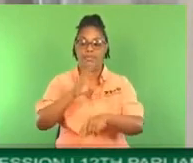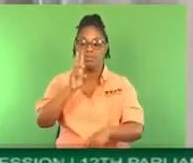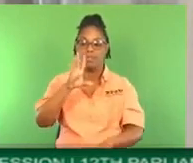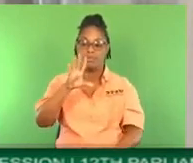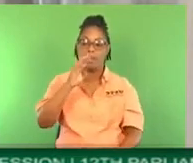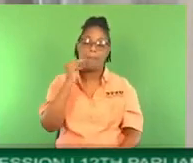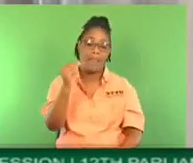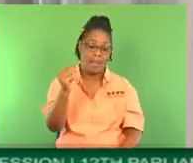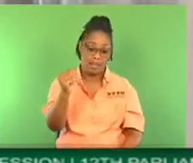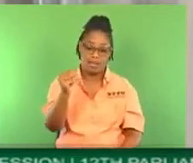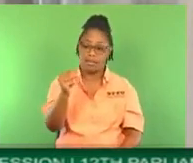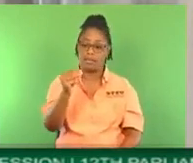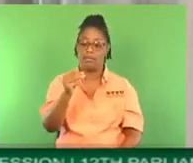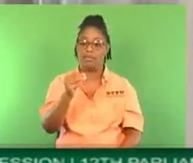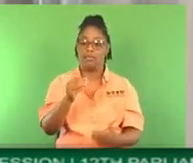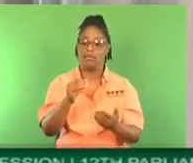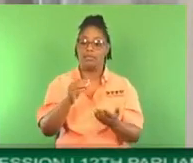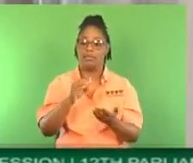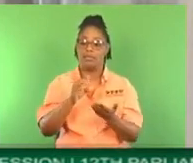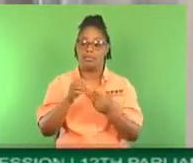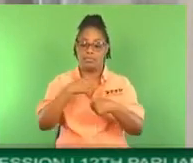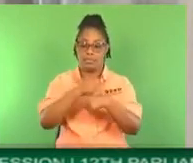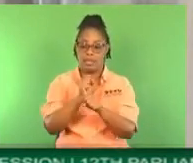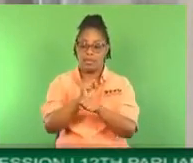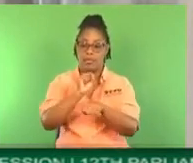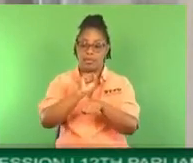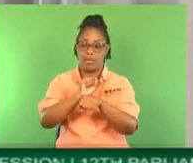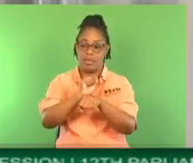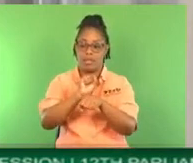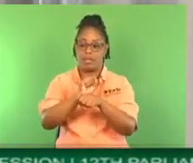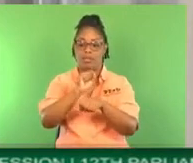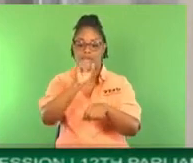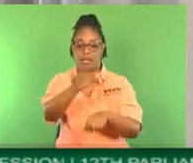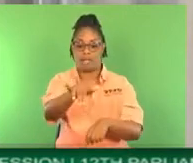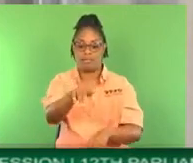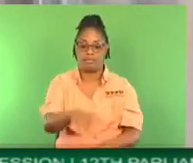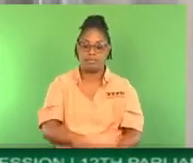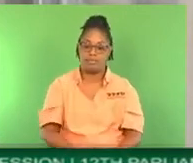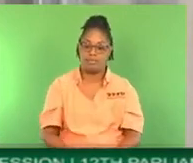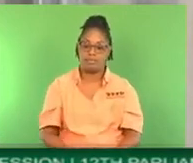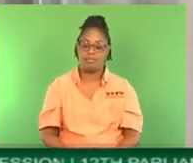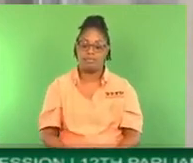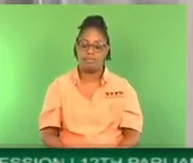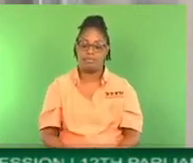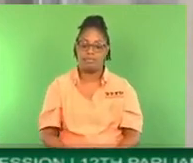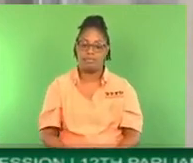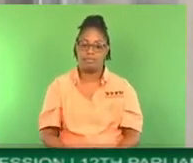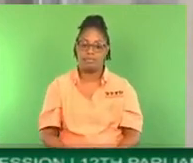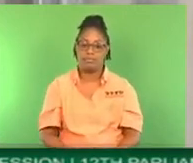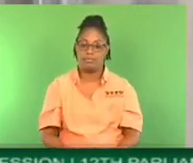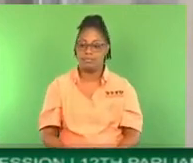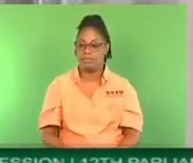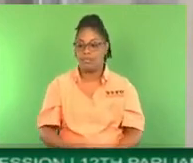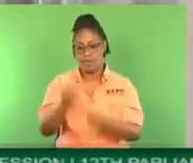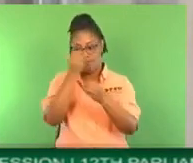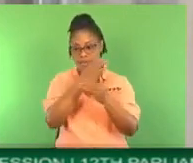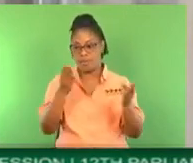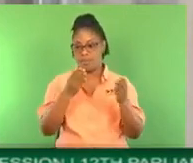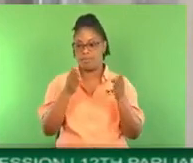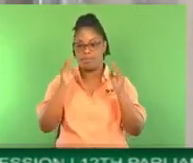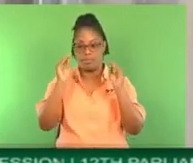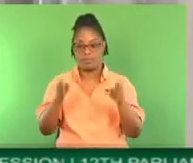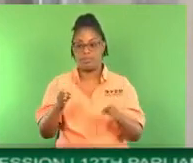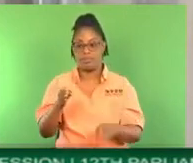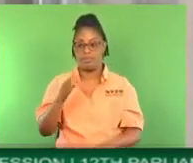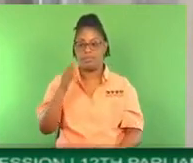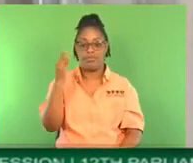to complete the construction of the new Sangre Grande Hospital. Madam Speaker, I want to tell the Minister of Finance and by extension the Minister